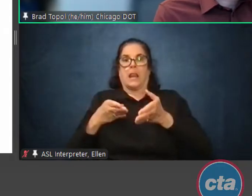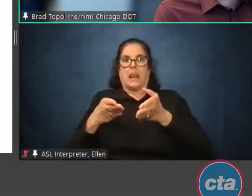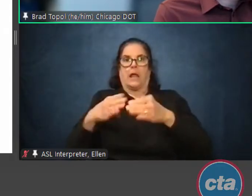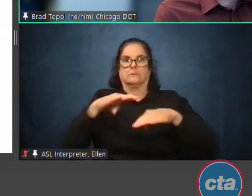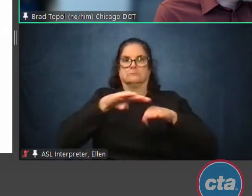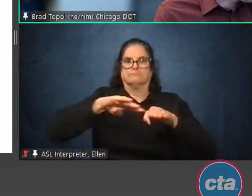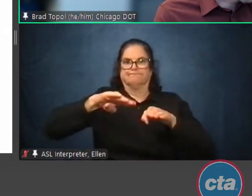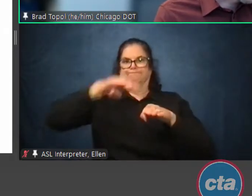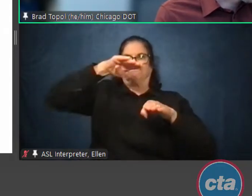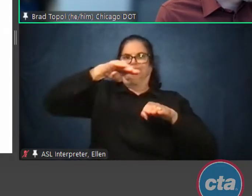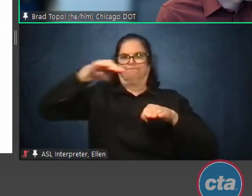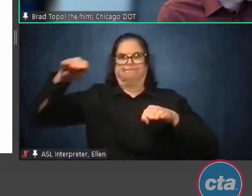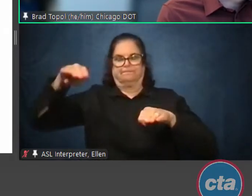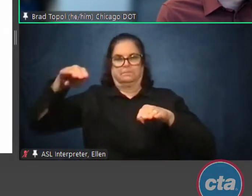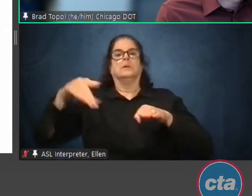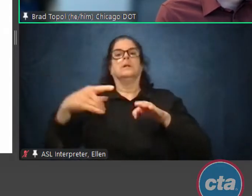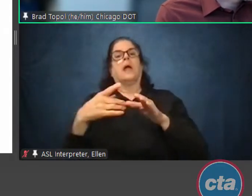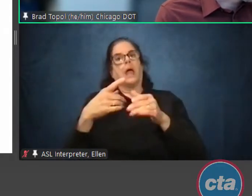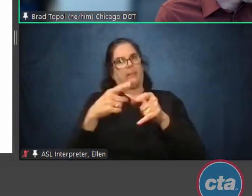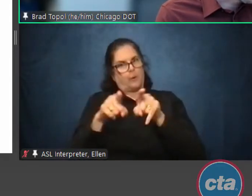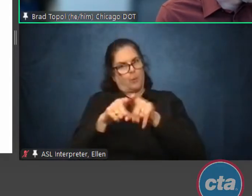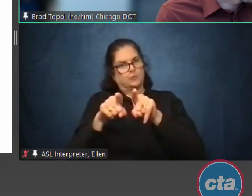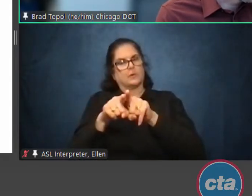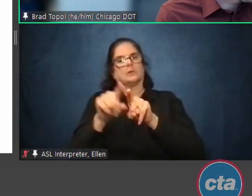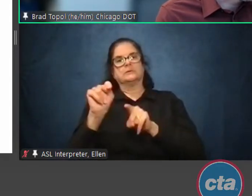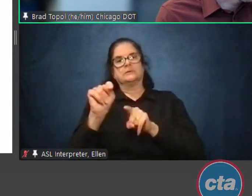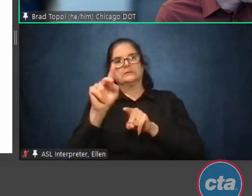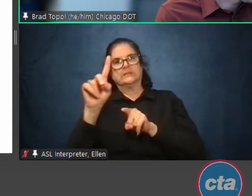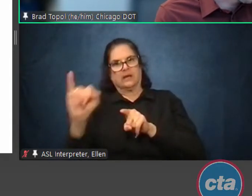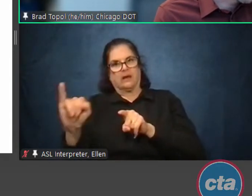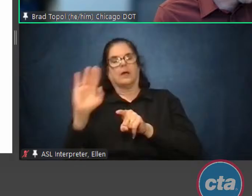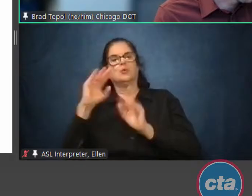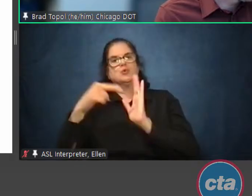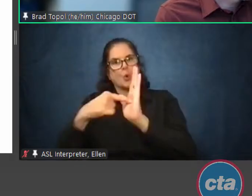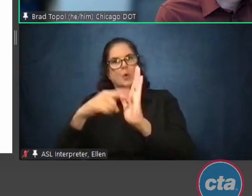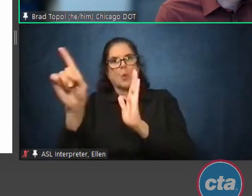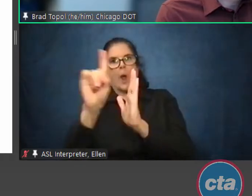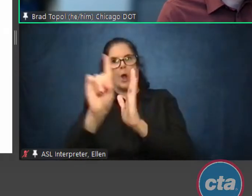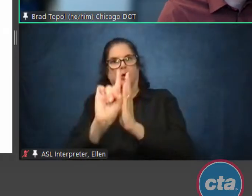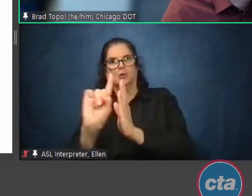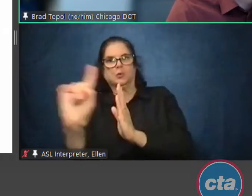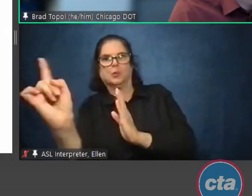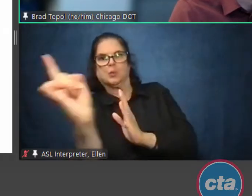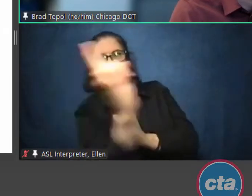that would indicate a space to cross over into a bus stop loading space.